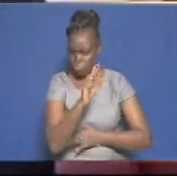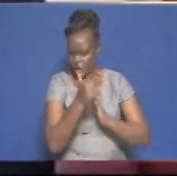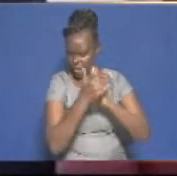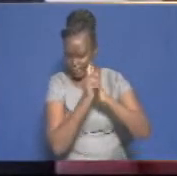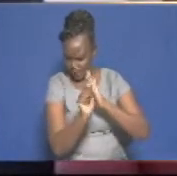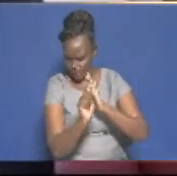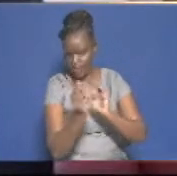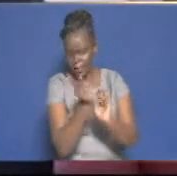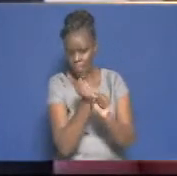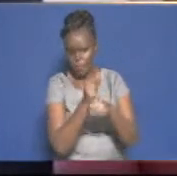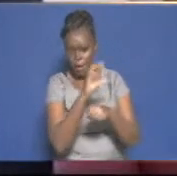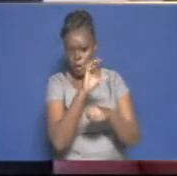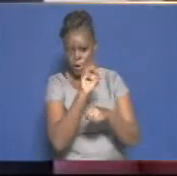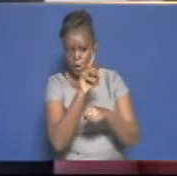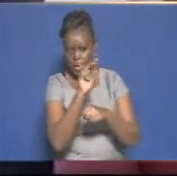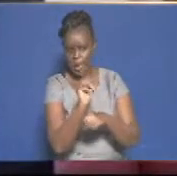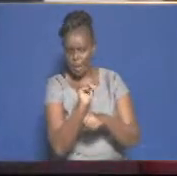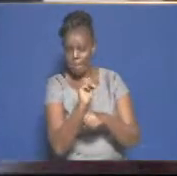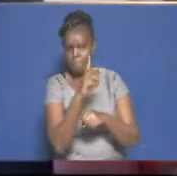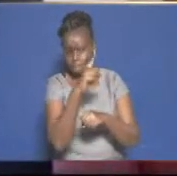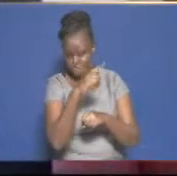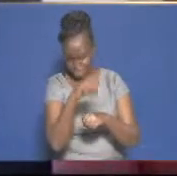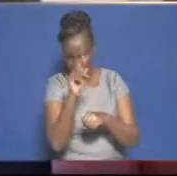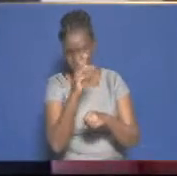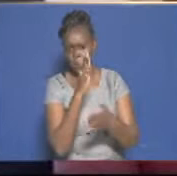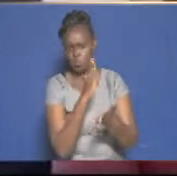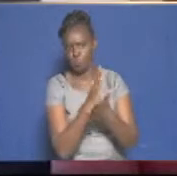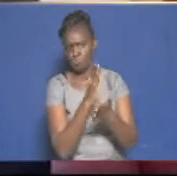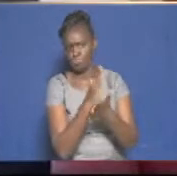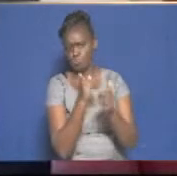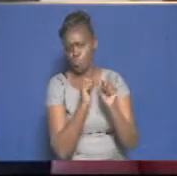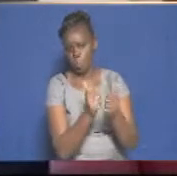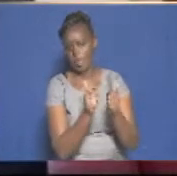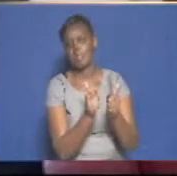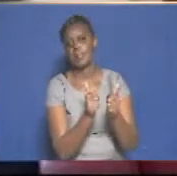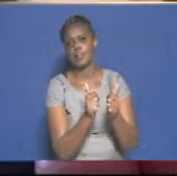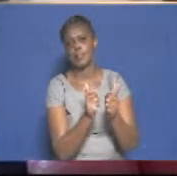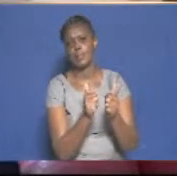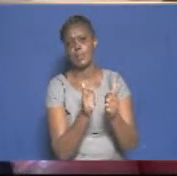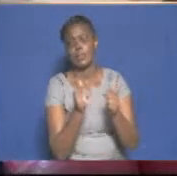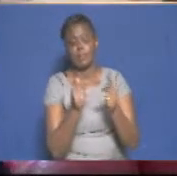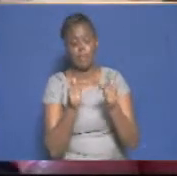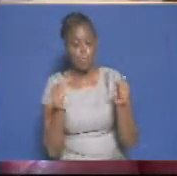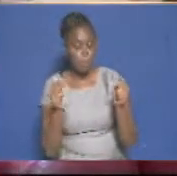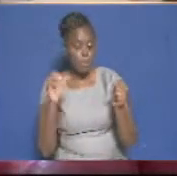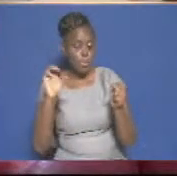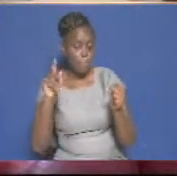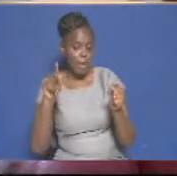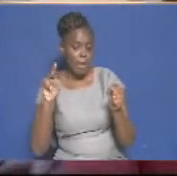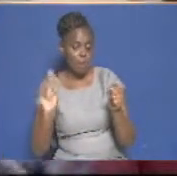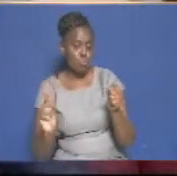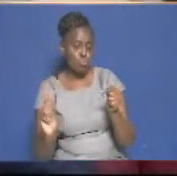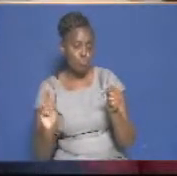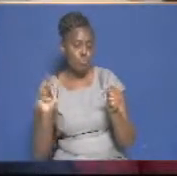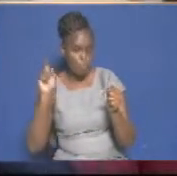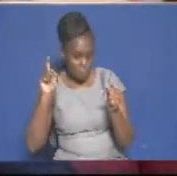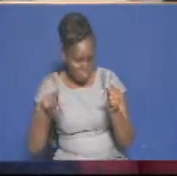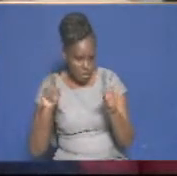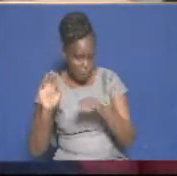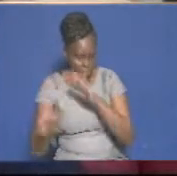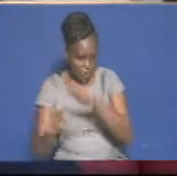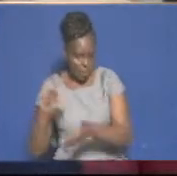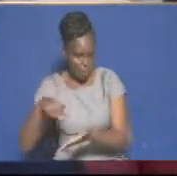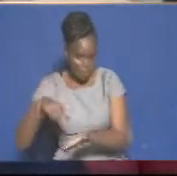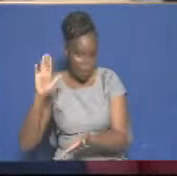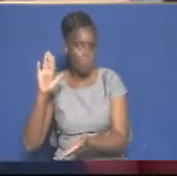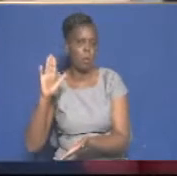the ODM team so formidable that to counter them effectively, the PNU side had to go an extra mile. And he was